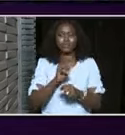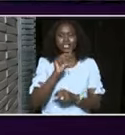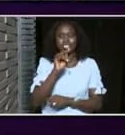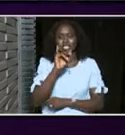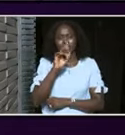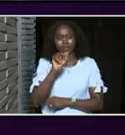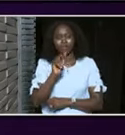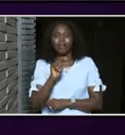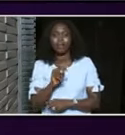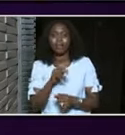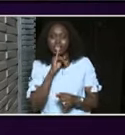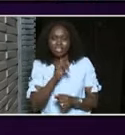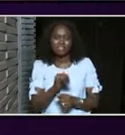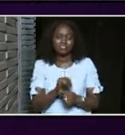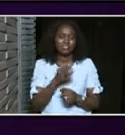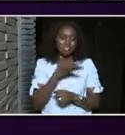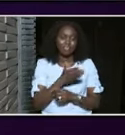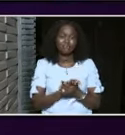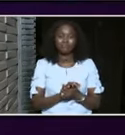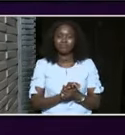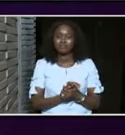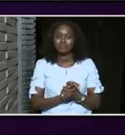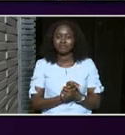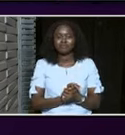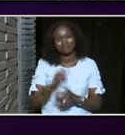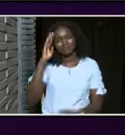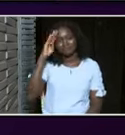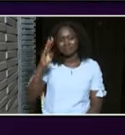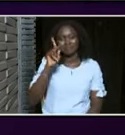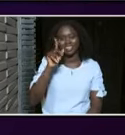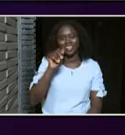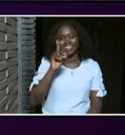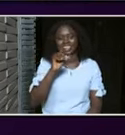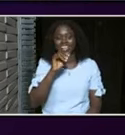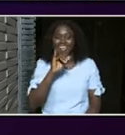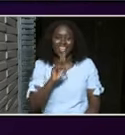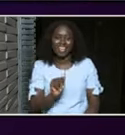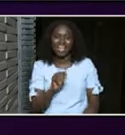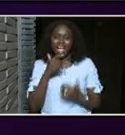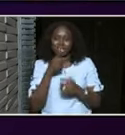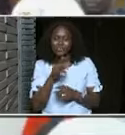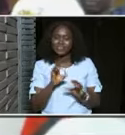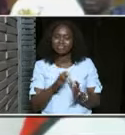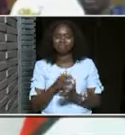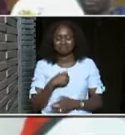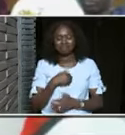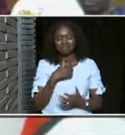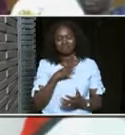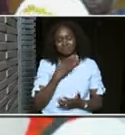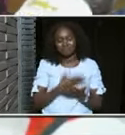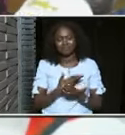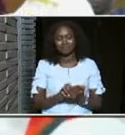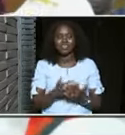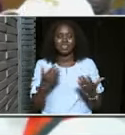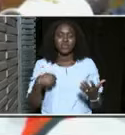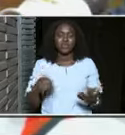Hello, Kadria. How are you doing? I'm good. Okay. Thank you. Let's go straight. You're here live at the